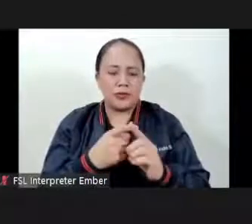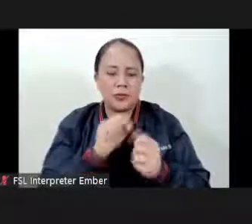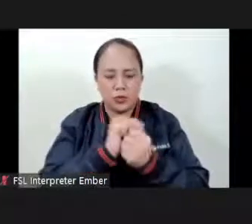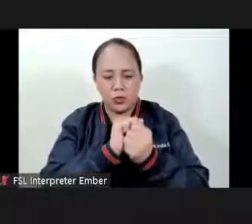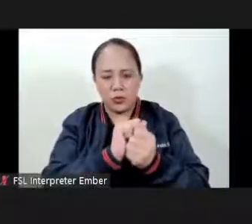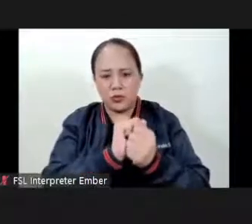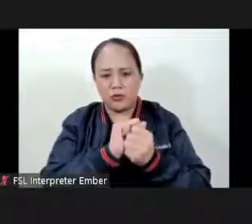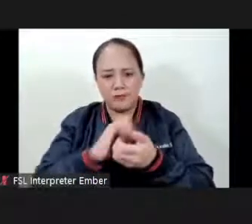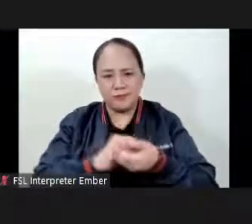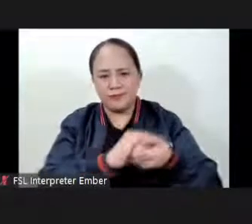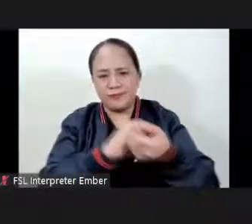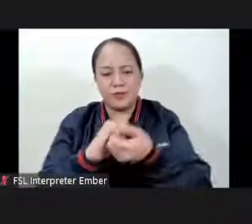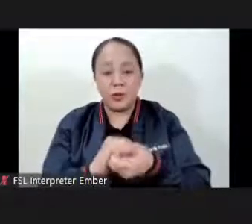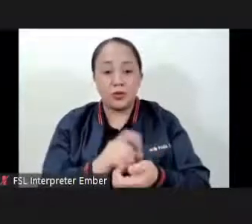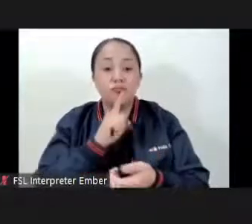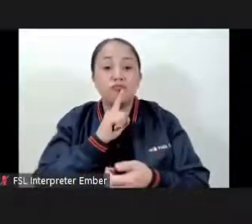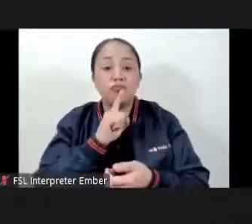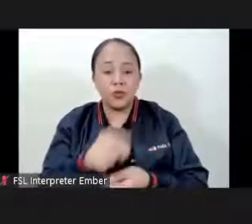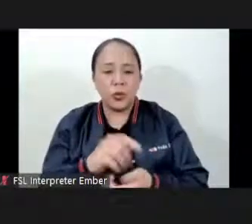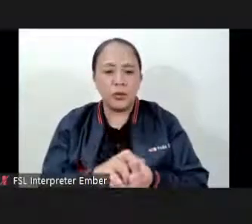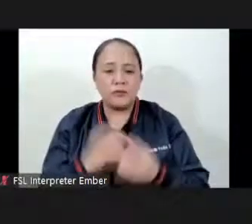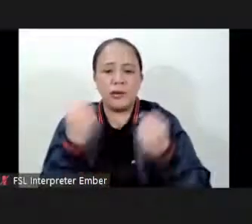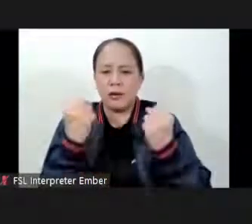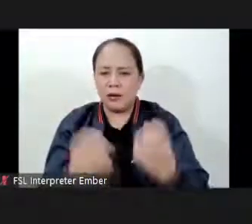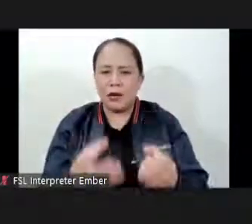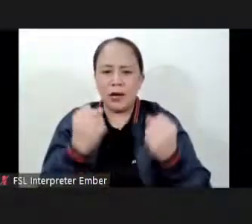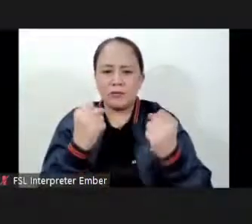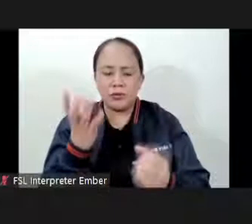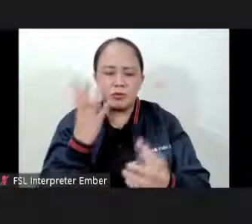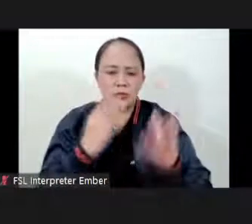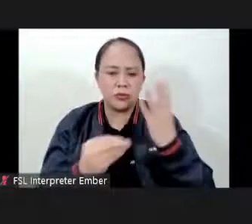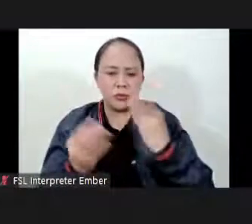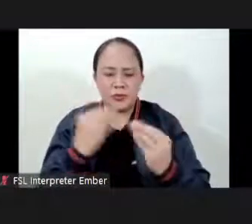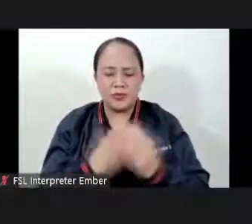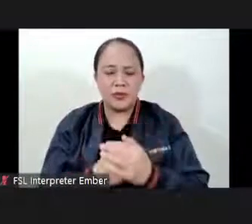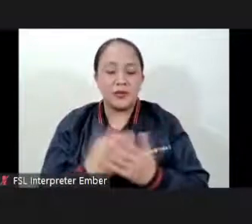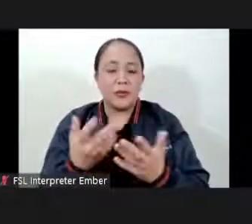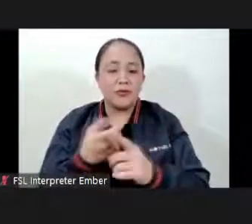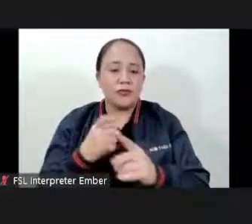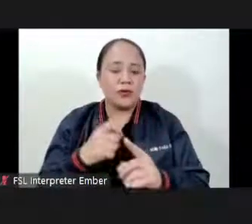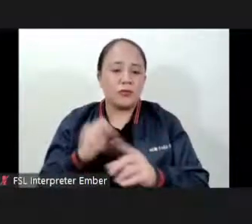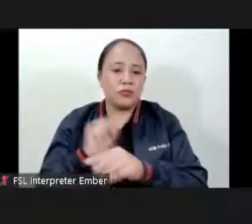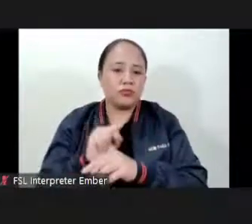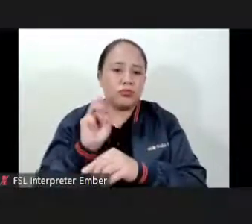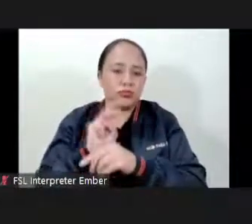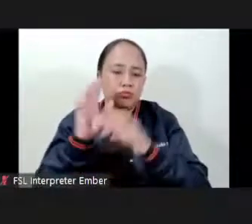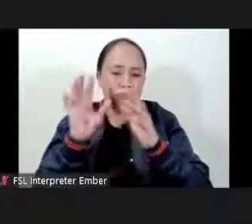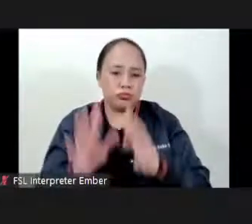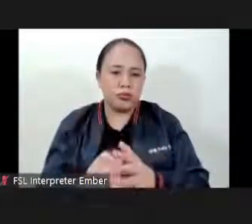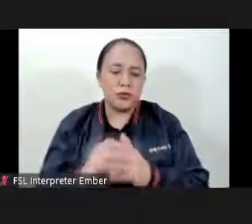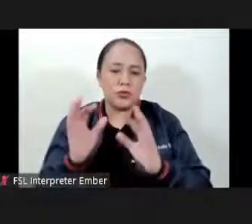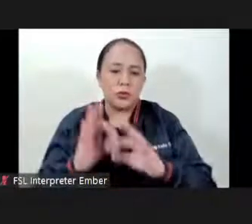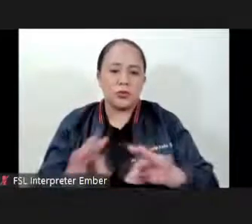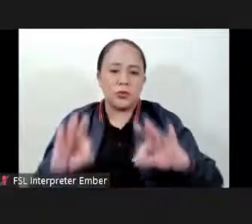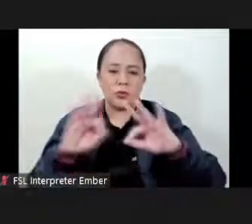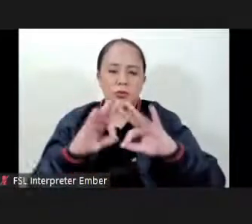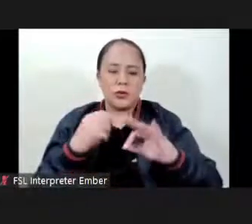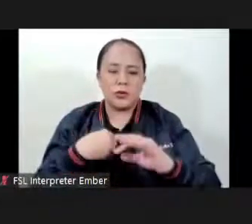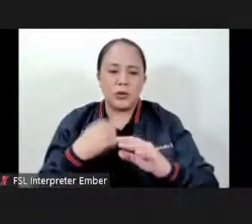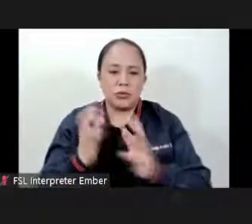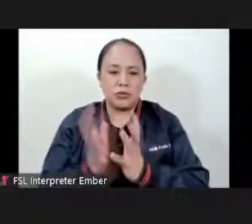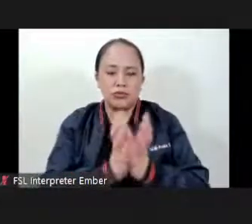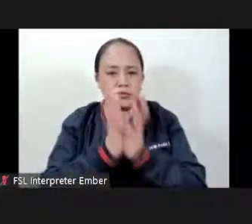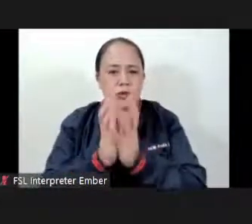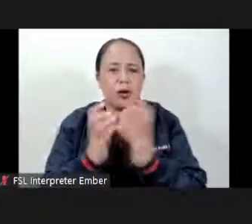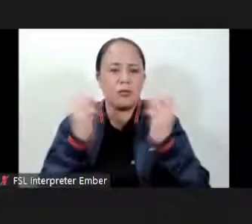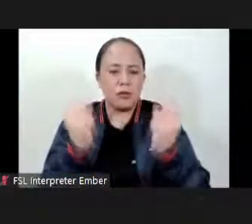other. Sa totoo lang po, napakarami ko pong natututunan mula sa social workers, UNICEF at komunidad. At marami